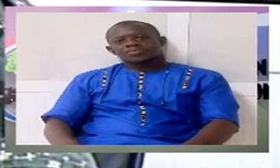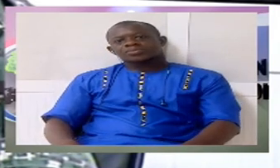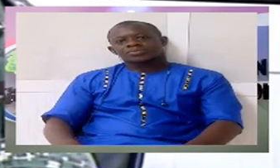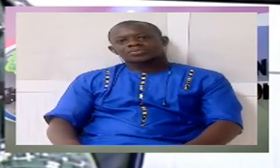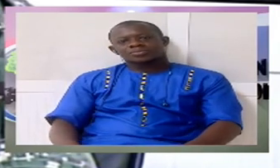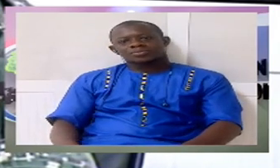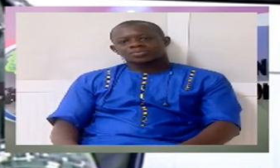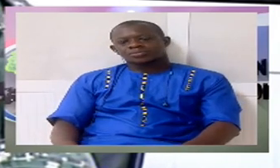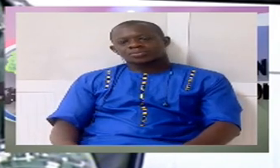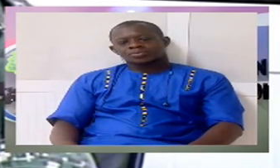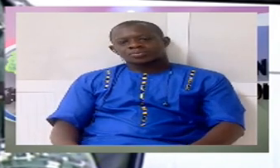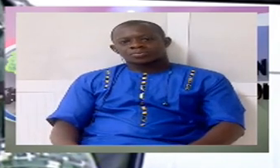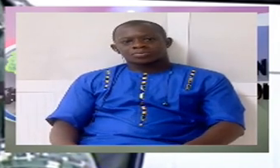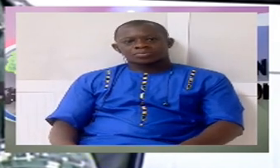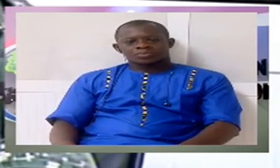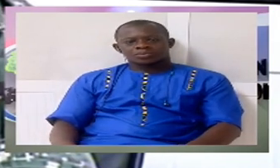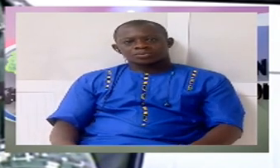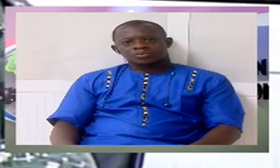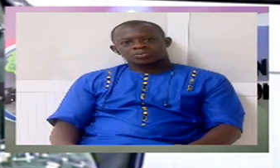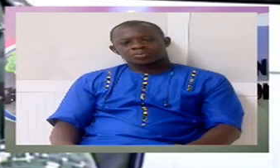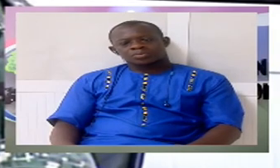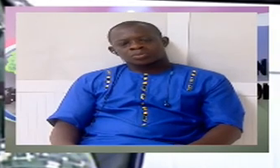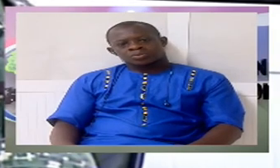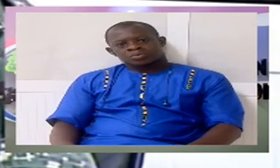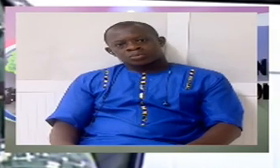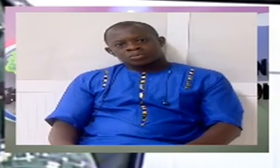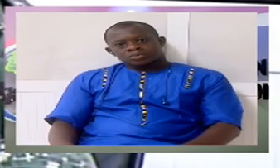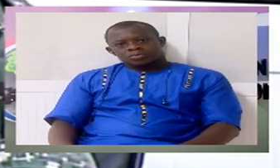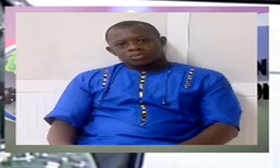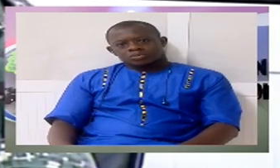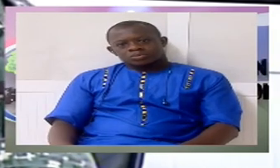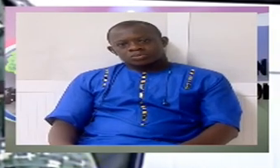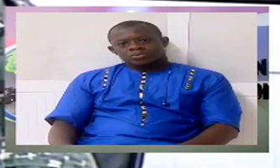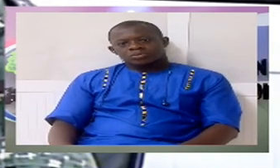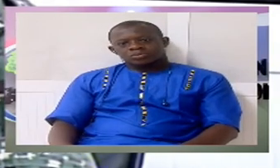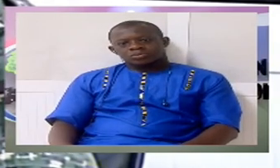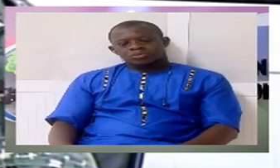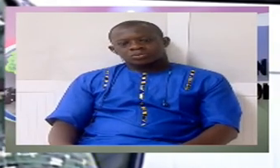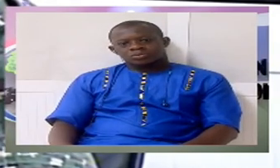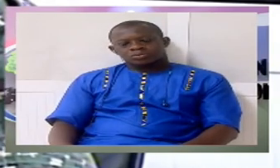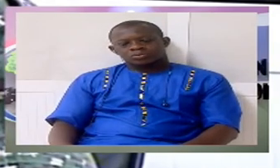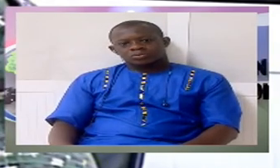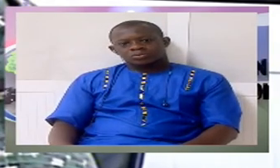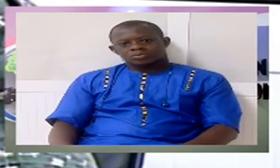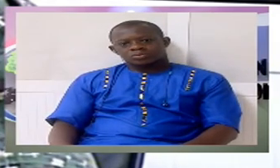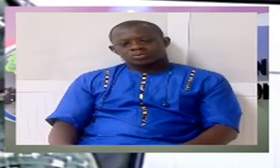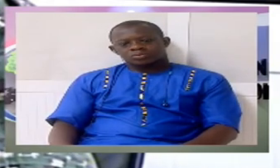ñu arrest Almamo momu nga xamne or na ko ne ray bim ray wa joju daf ko ray ci tayef mo tay rek def ko